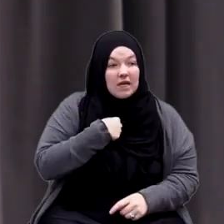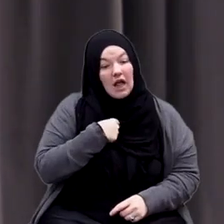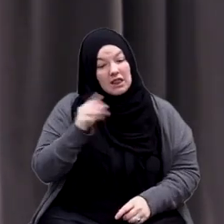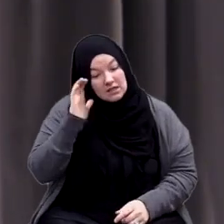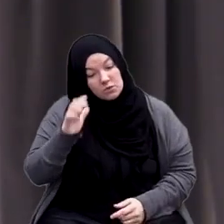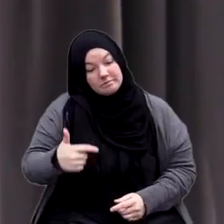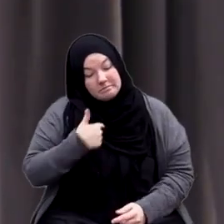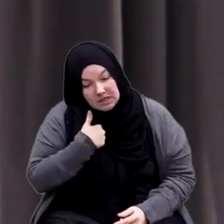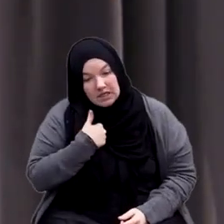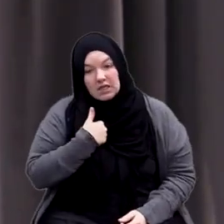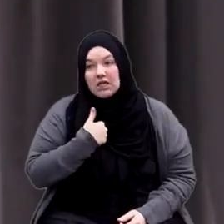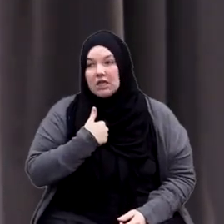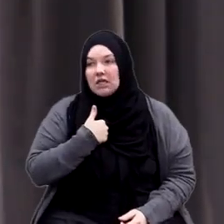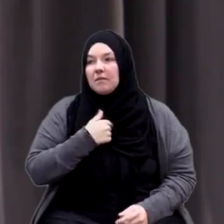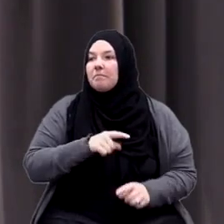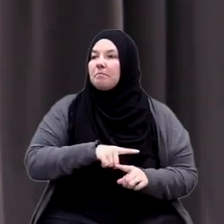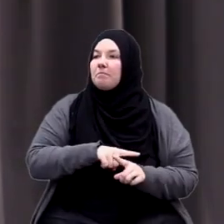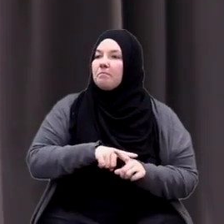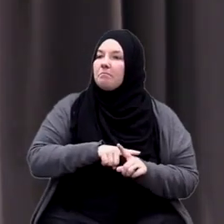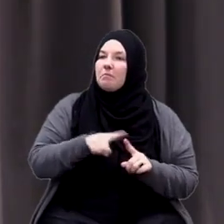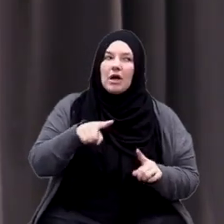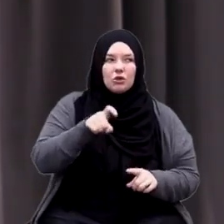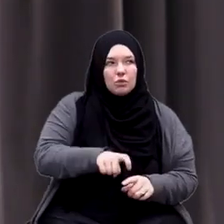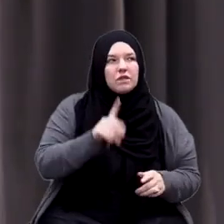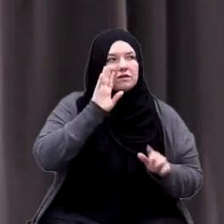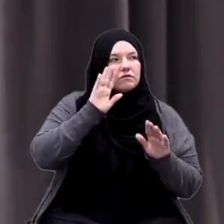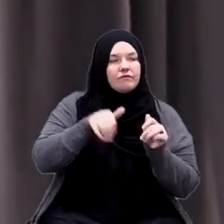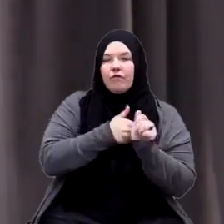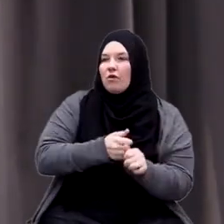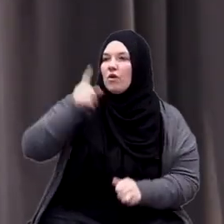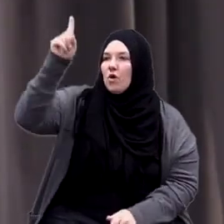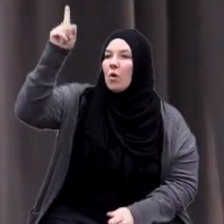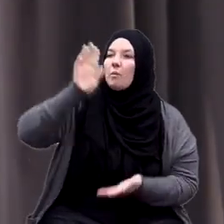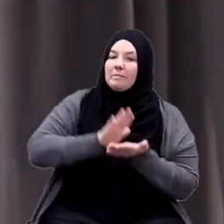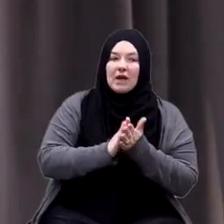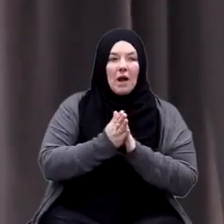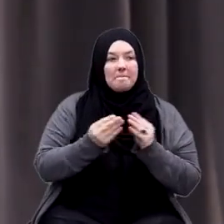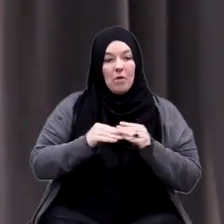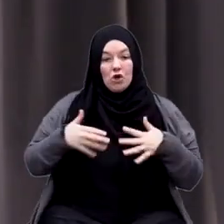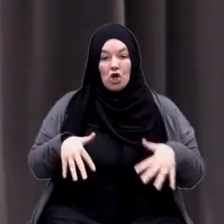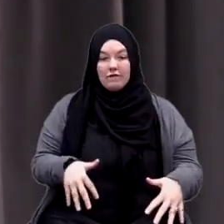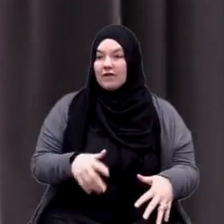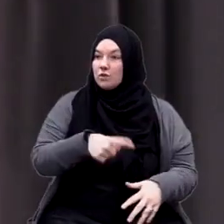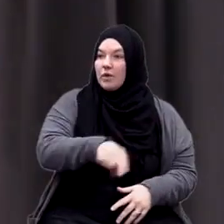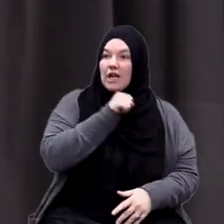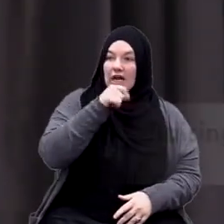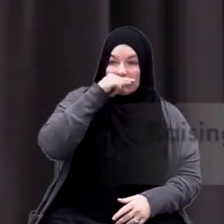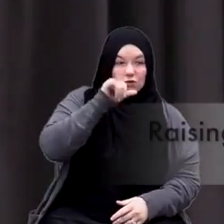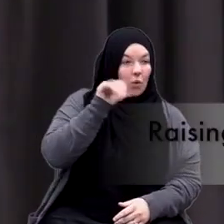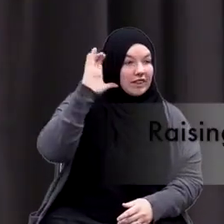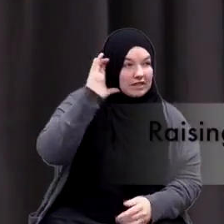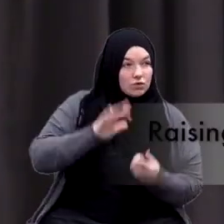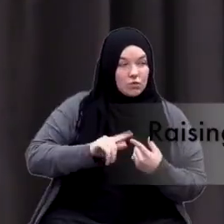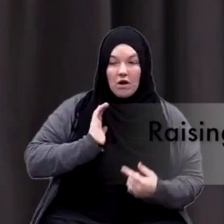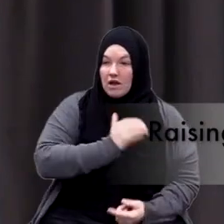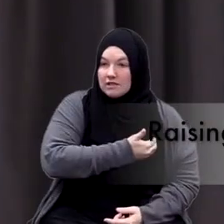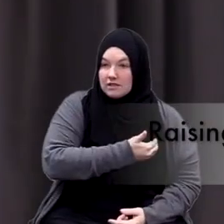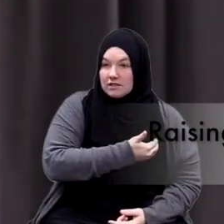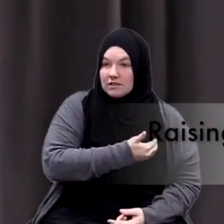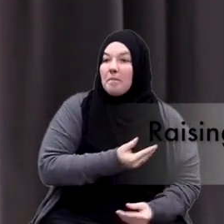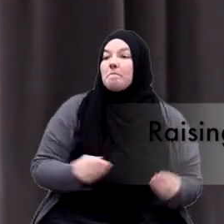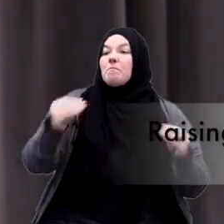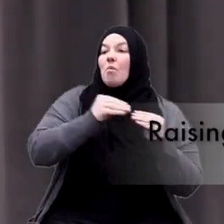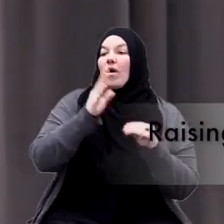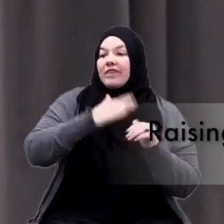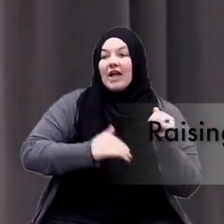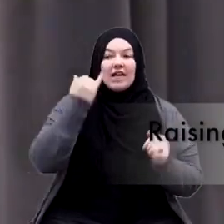We get nervous more when they do not listen to us more than if they do not listen to